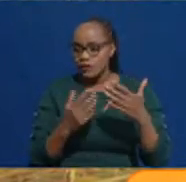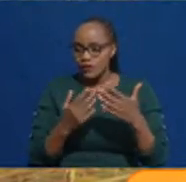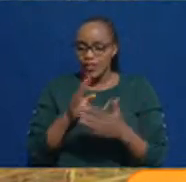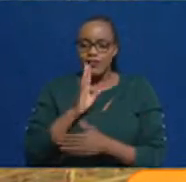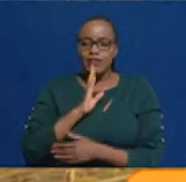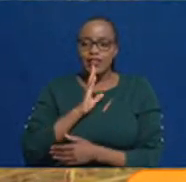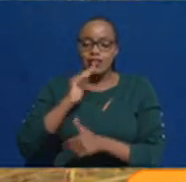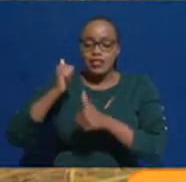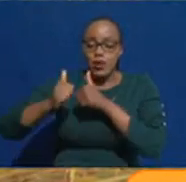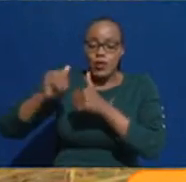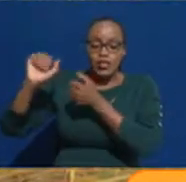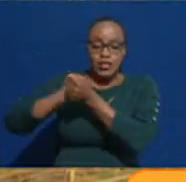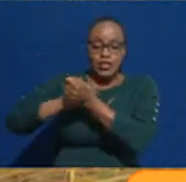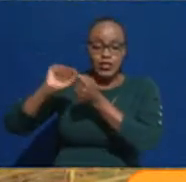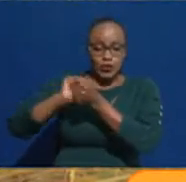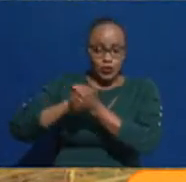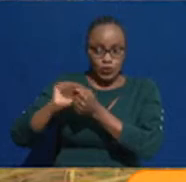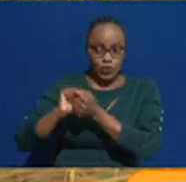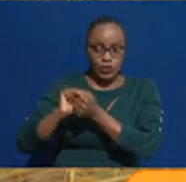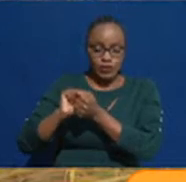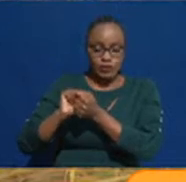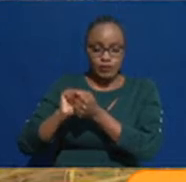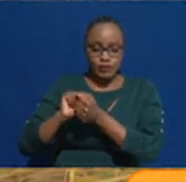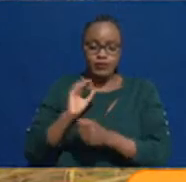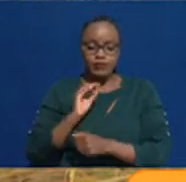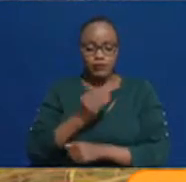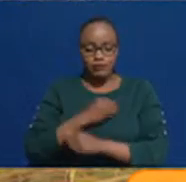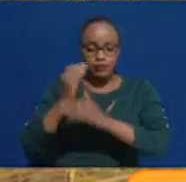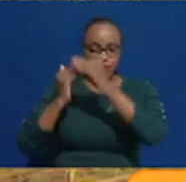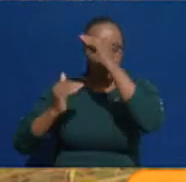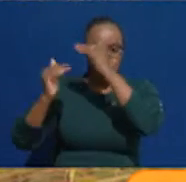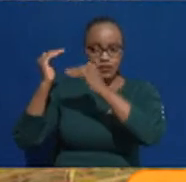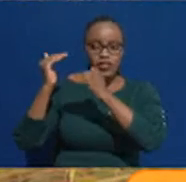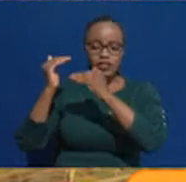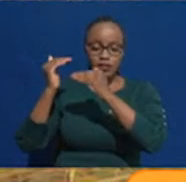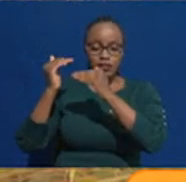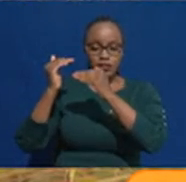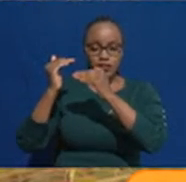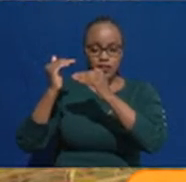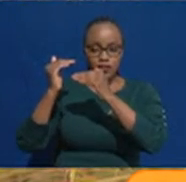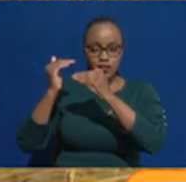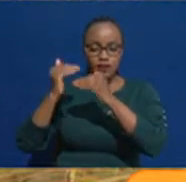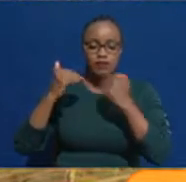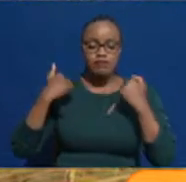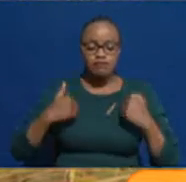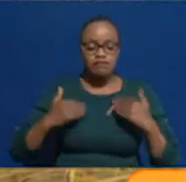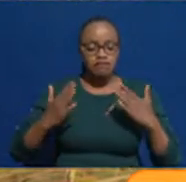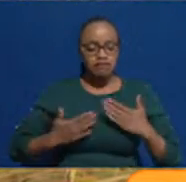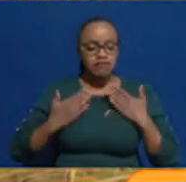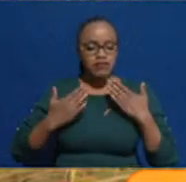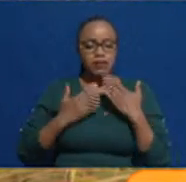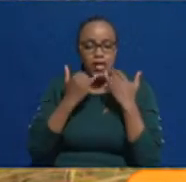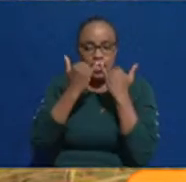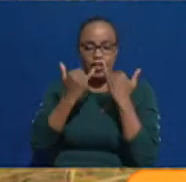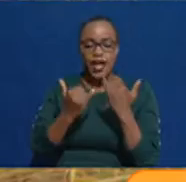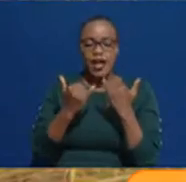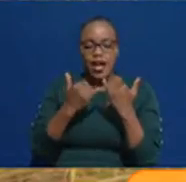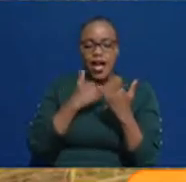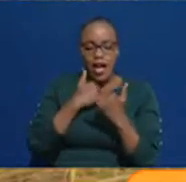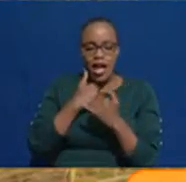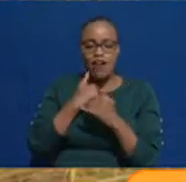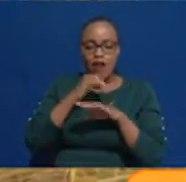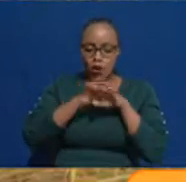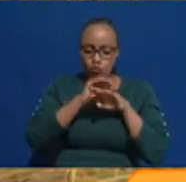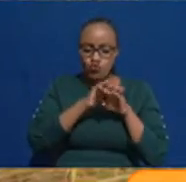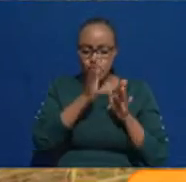debts that were destroying our universities. I am very happy that we now have a credible